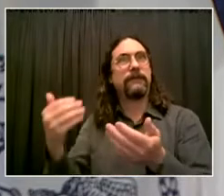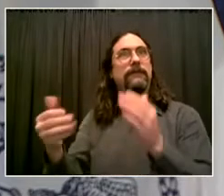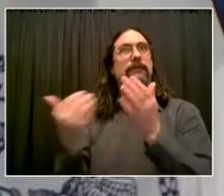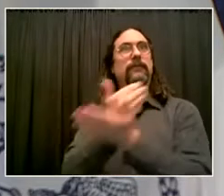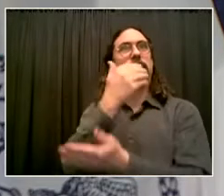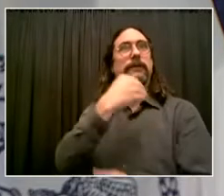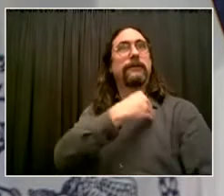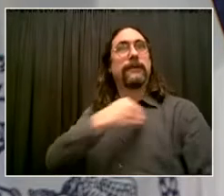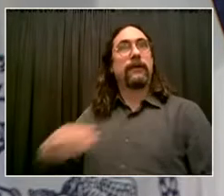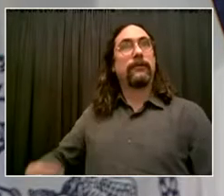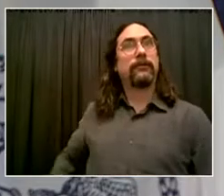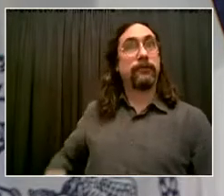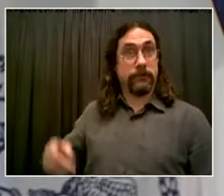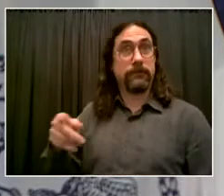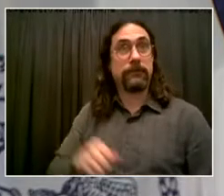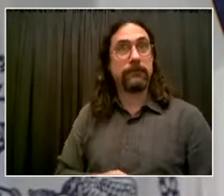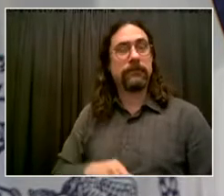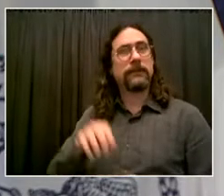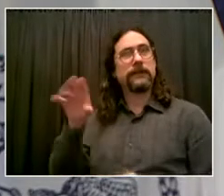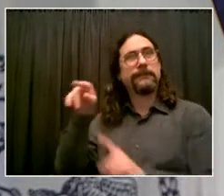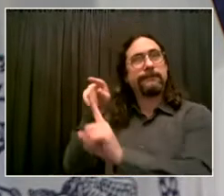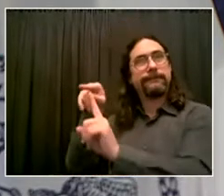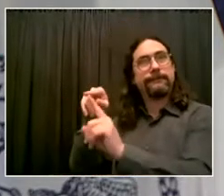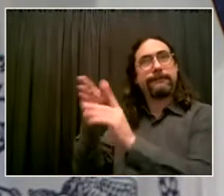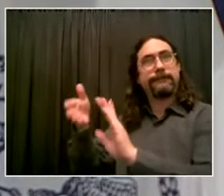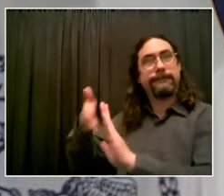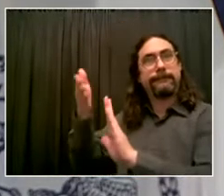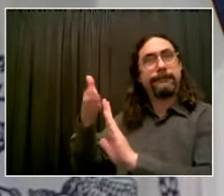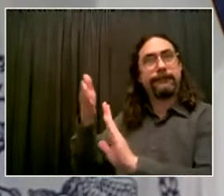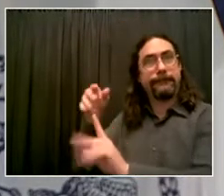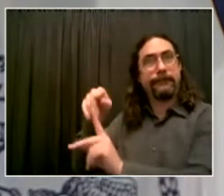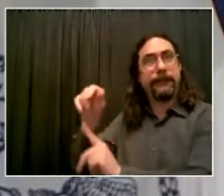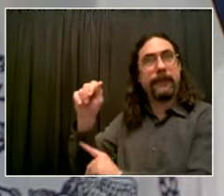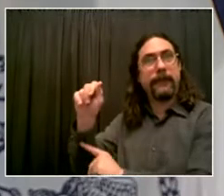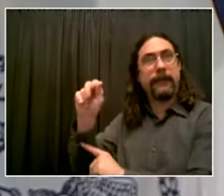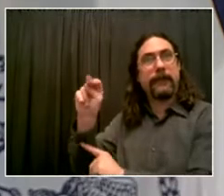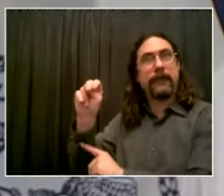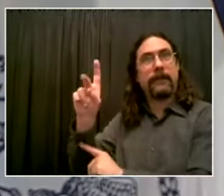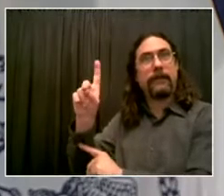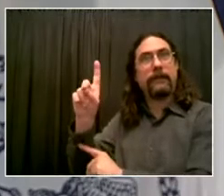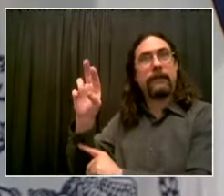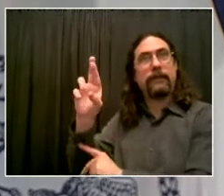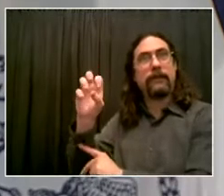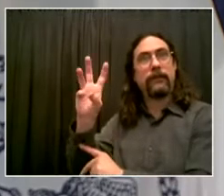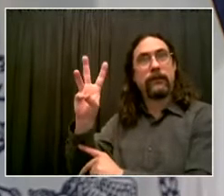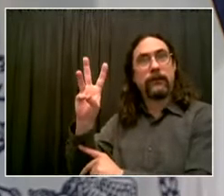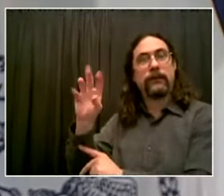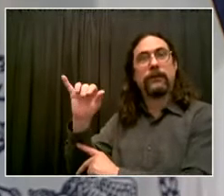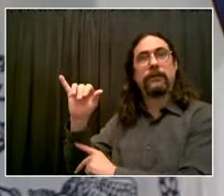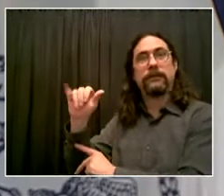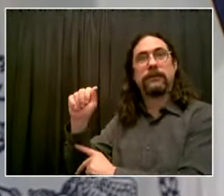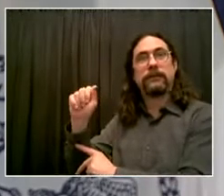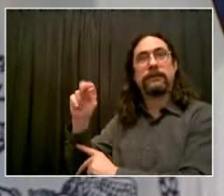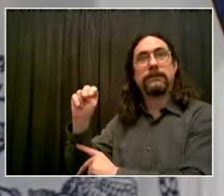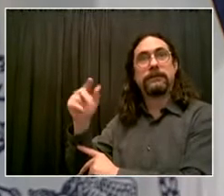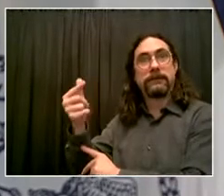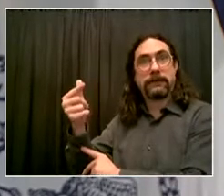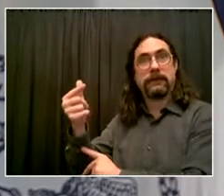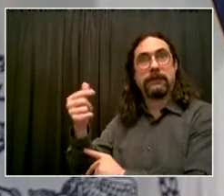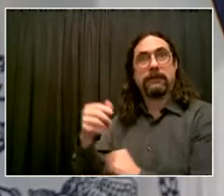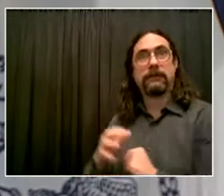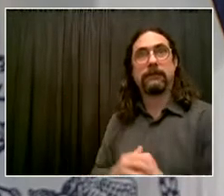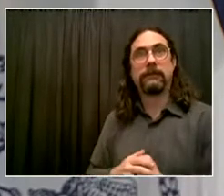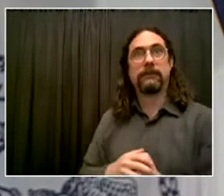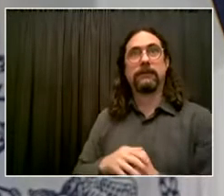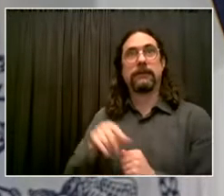funds, about 70% of those funds for the next administration. What are your thoughts, your reaction